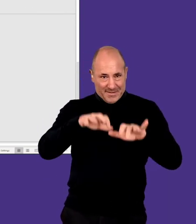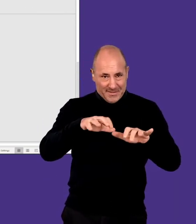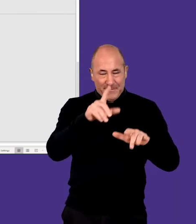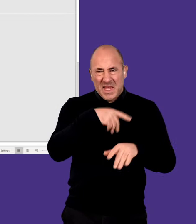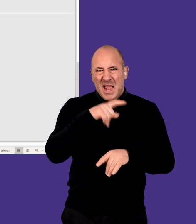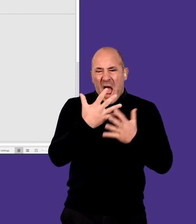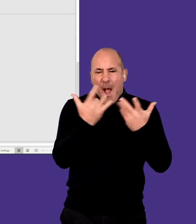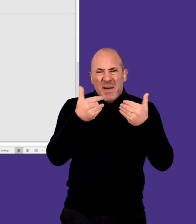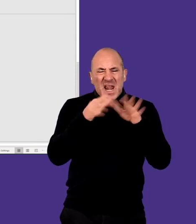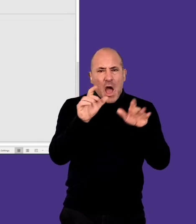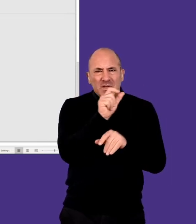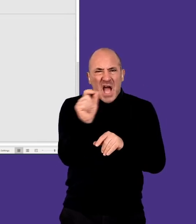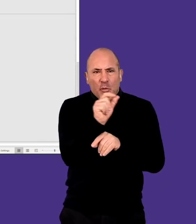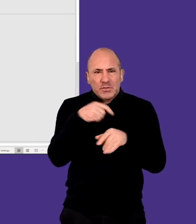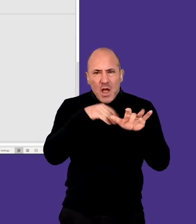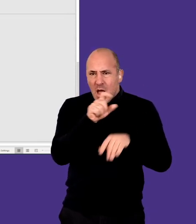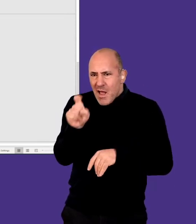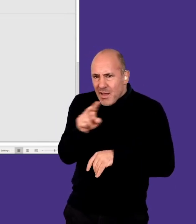the character count drops down.